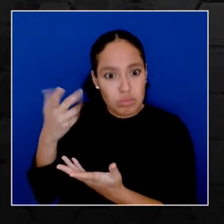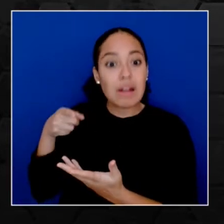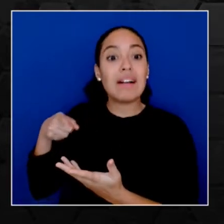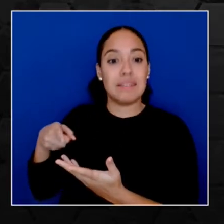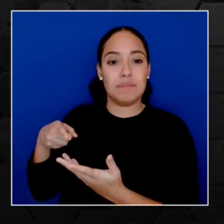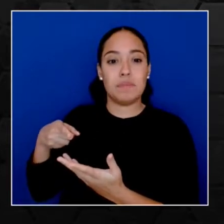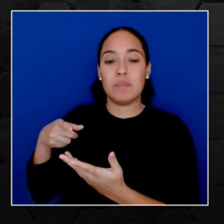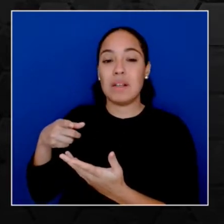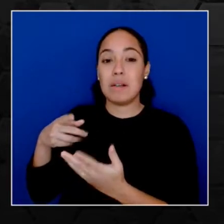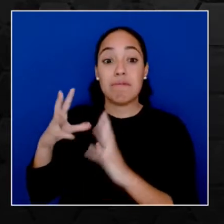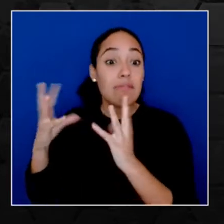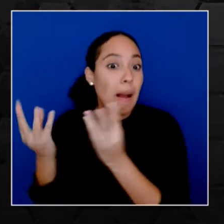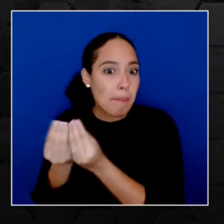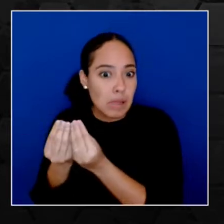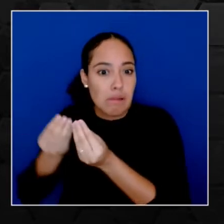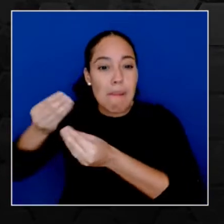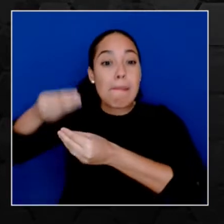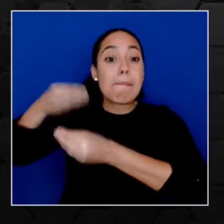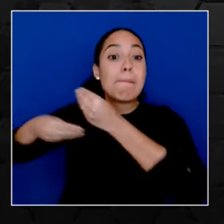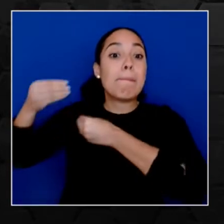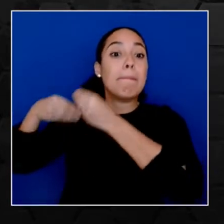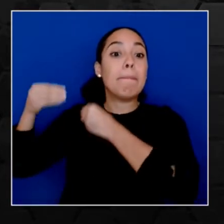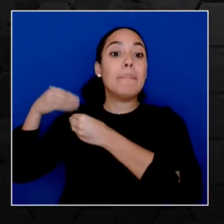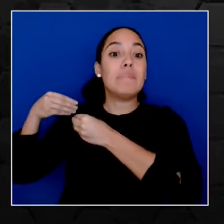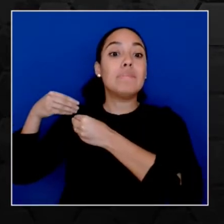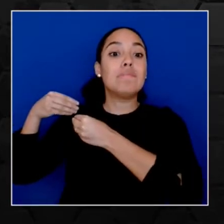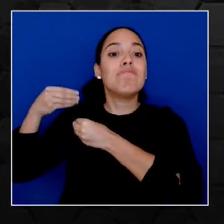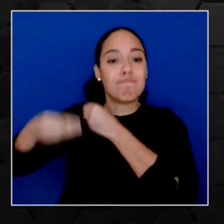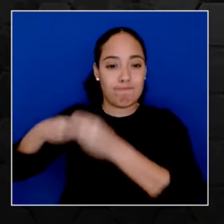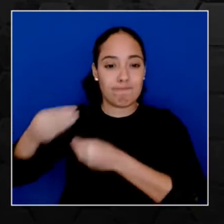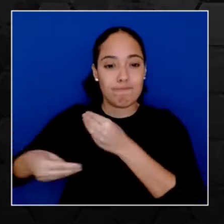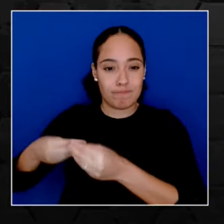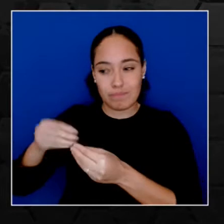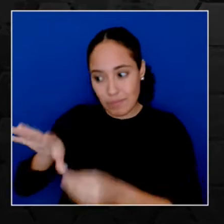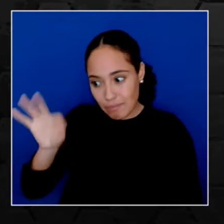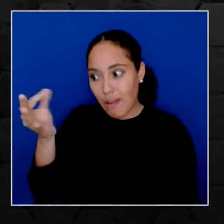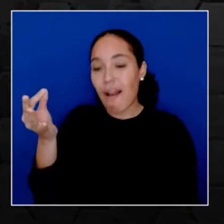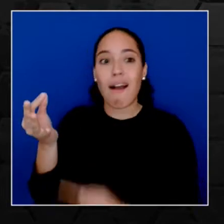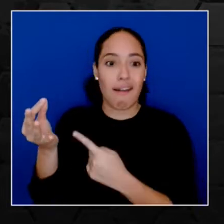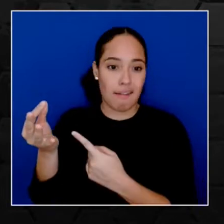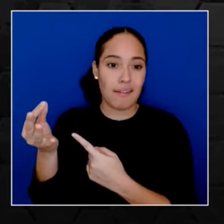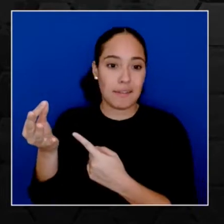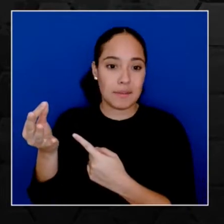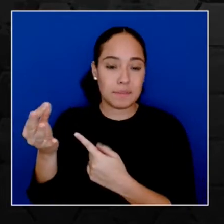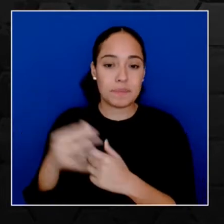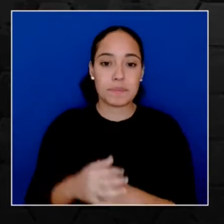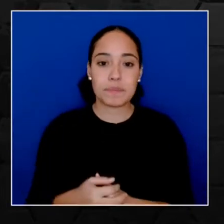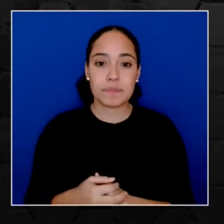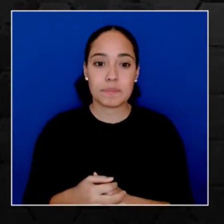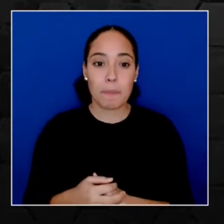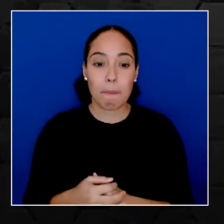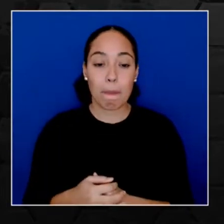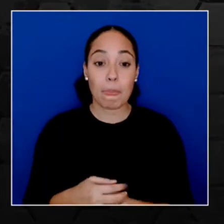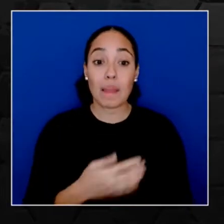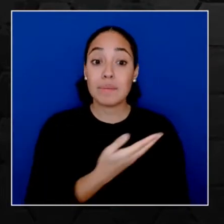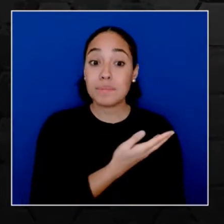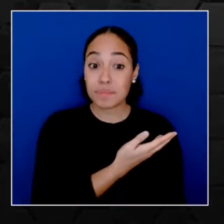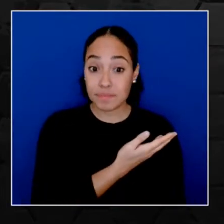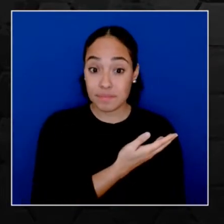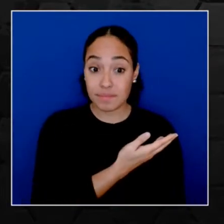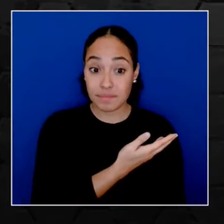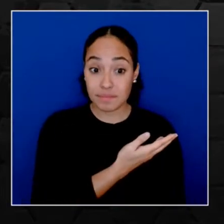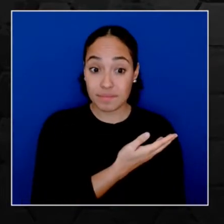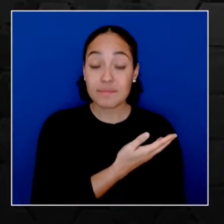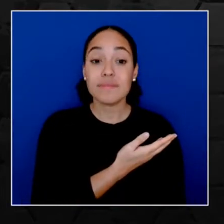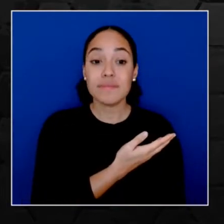what is the essence of biometrics. So if you see this picture right here, this is a facial recognition system in